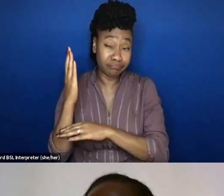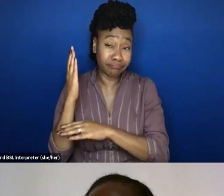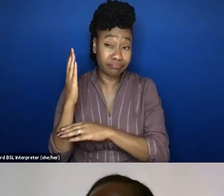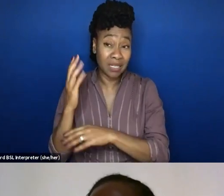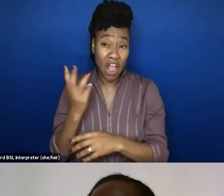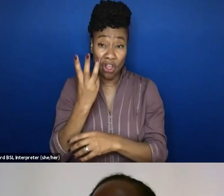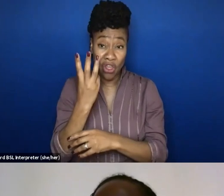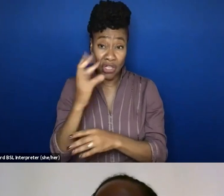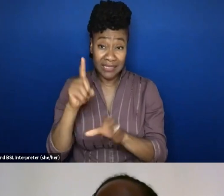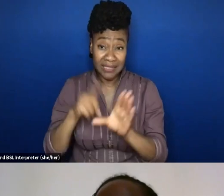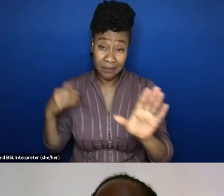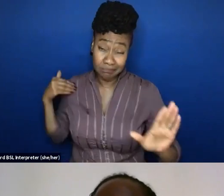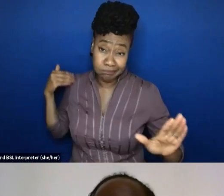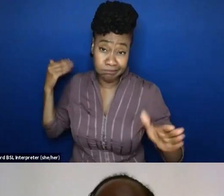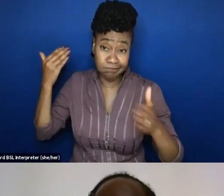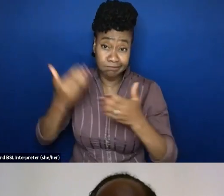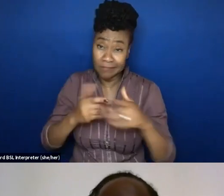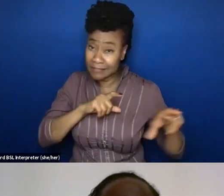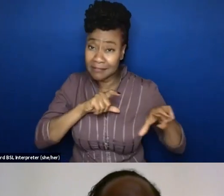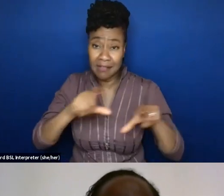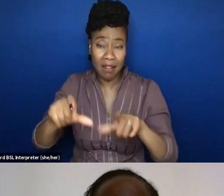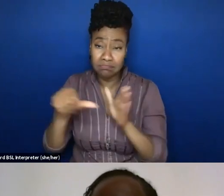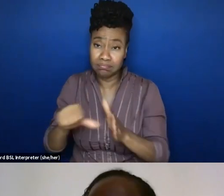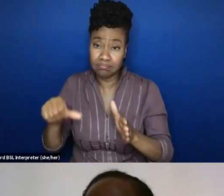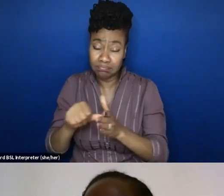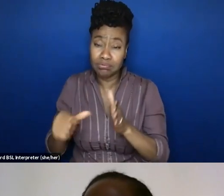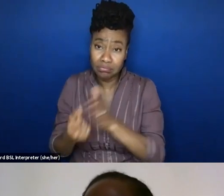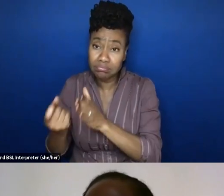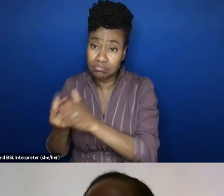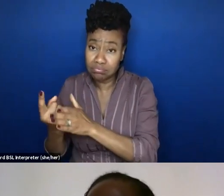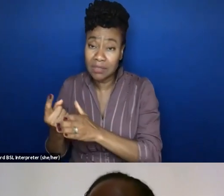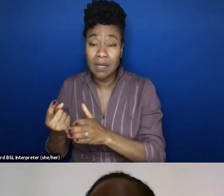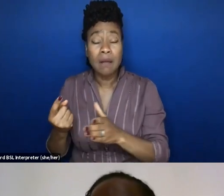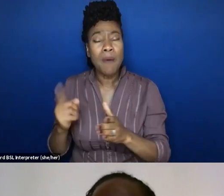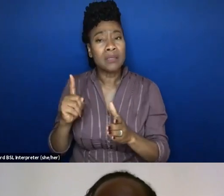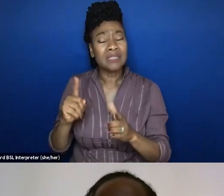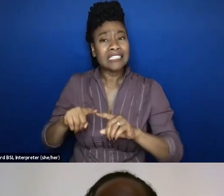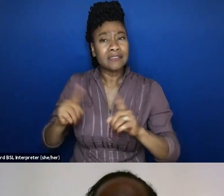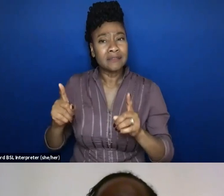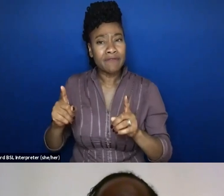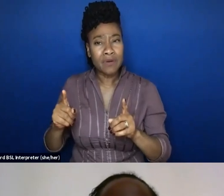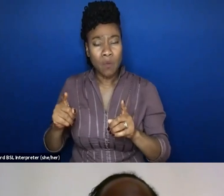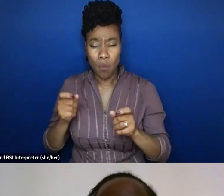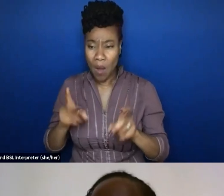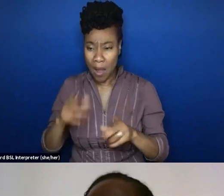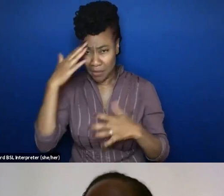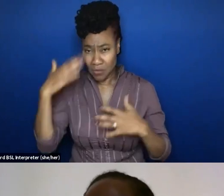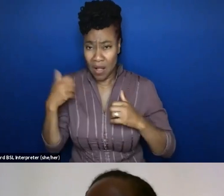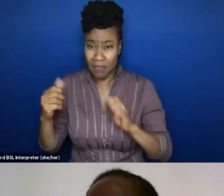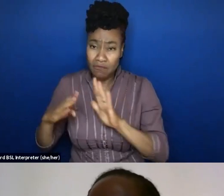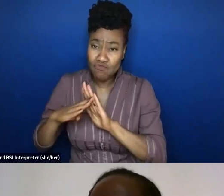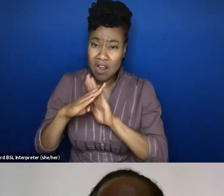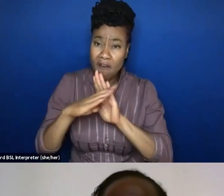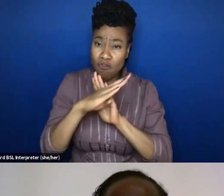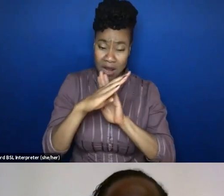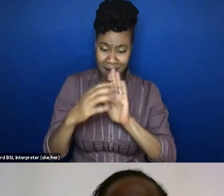later. And to experience kind of different forms of recovery and to celebrate that, which is something that we don't always get an